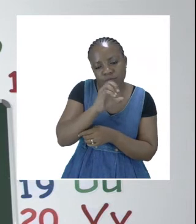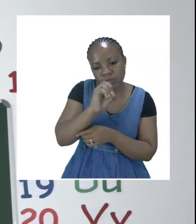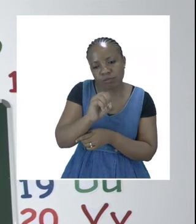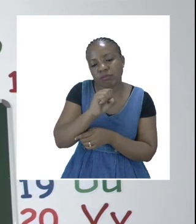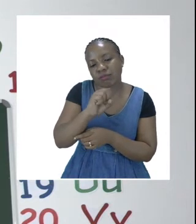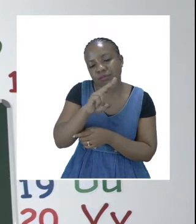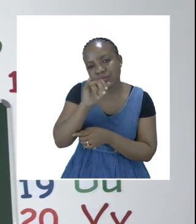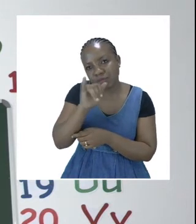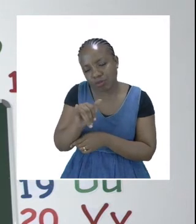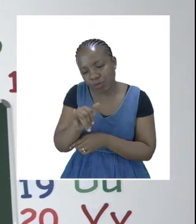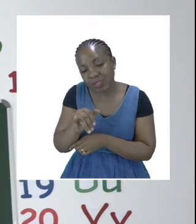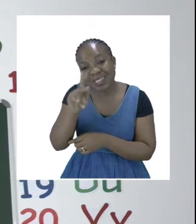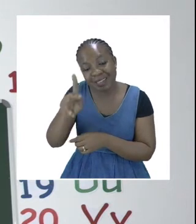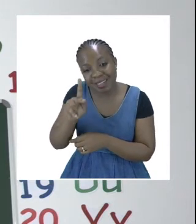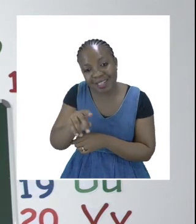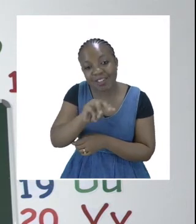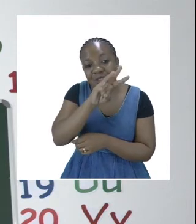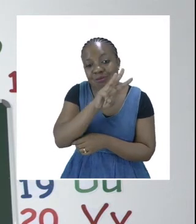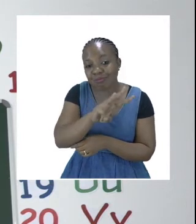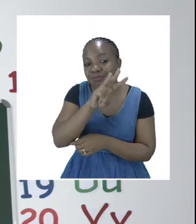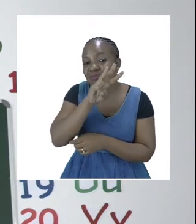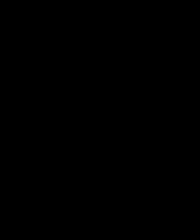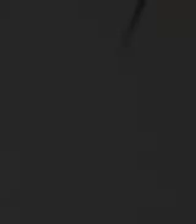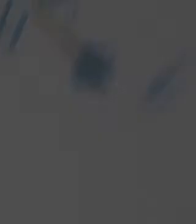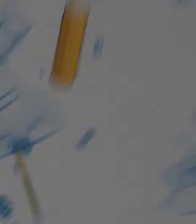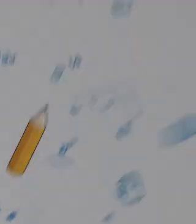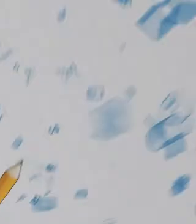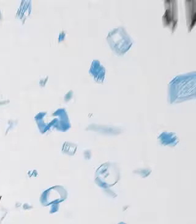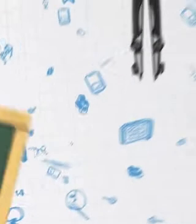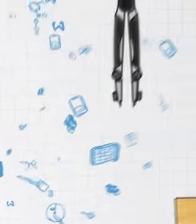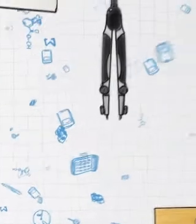our website, Zoshi Online.